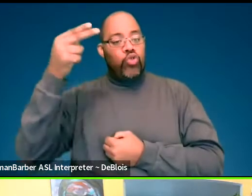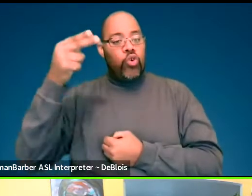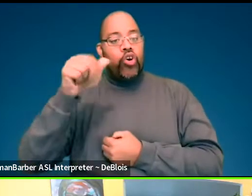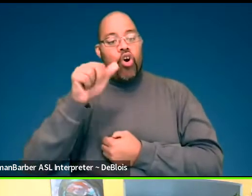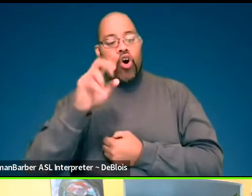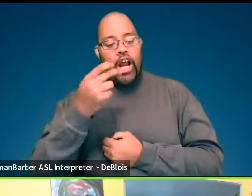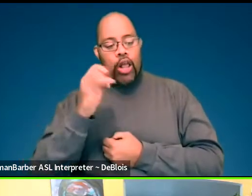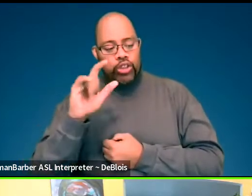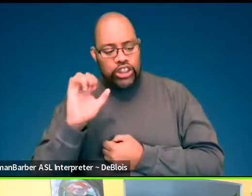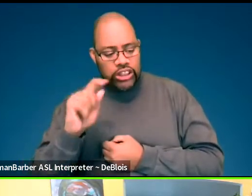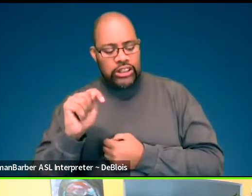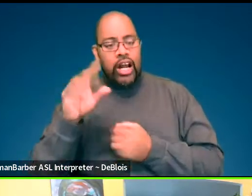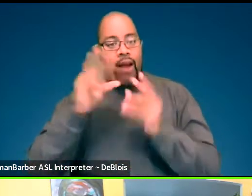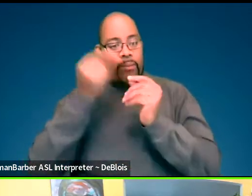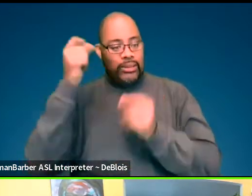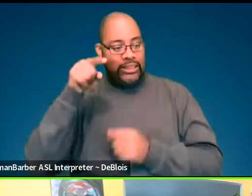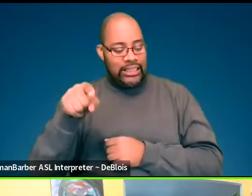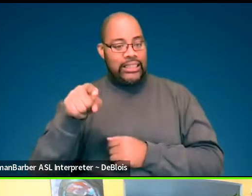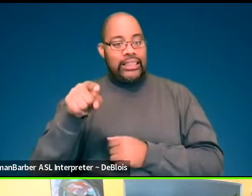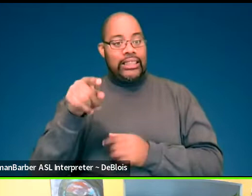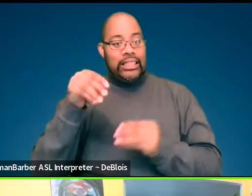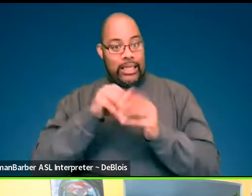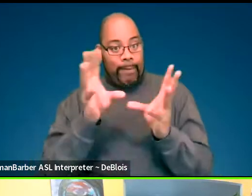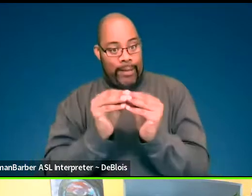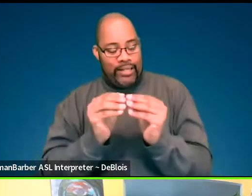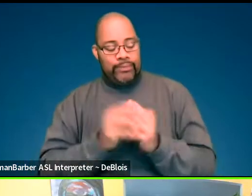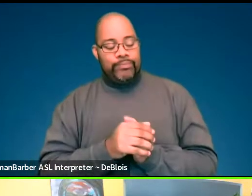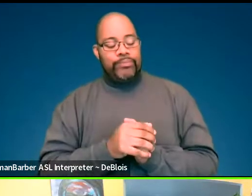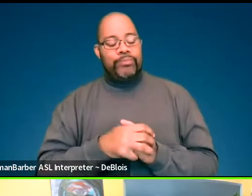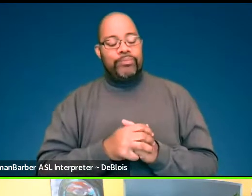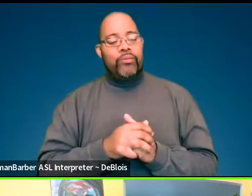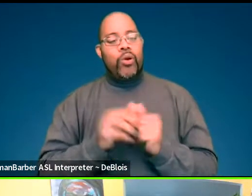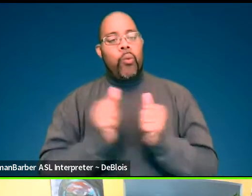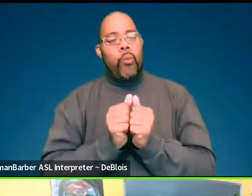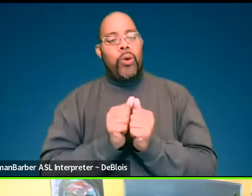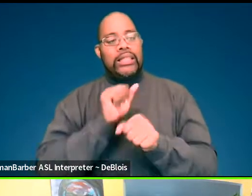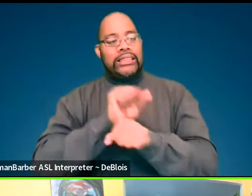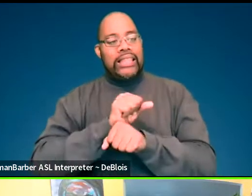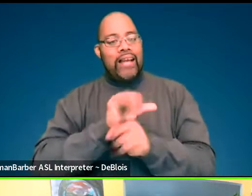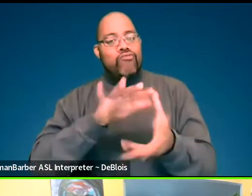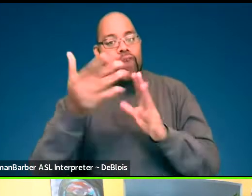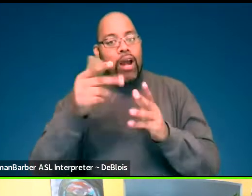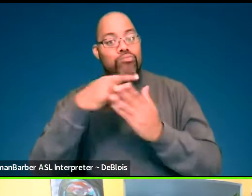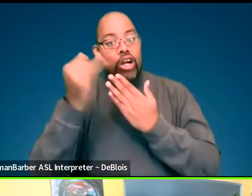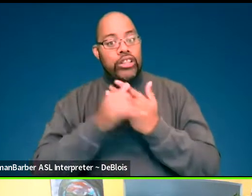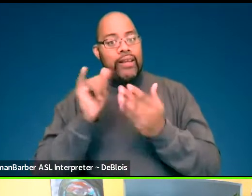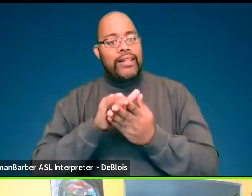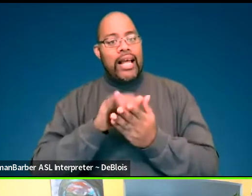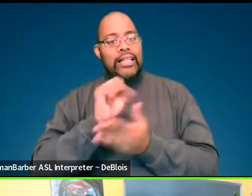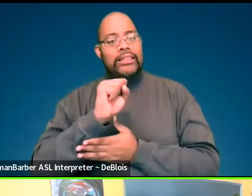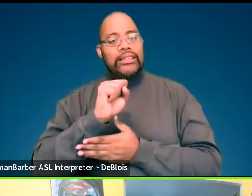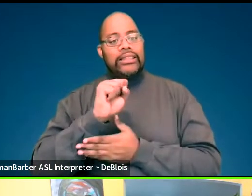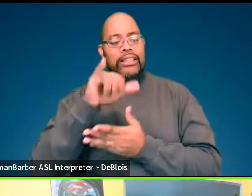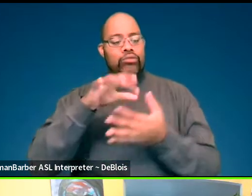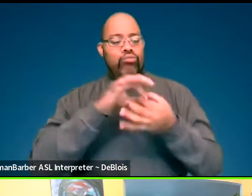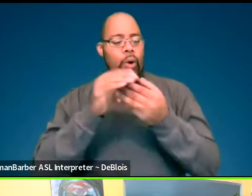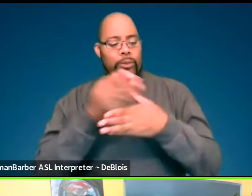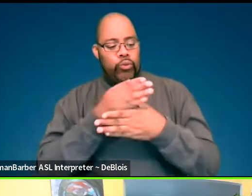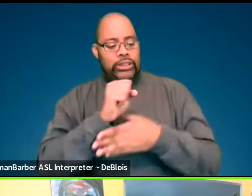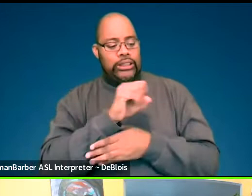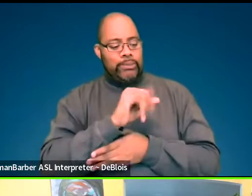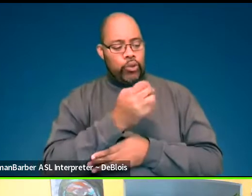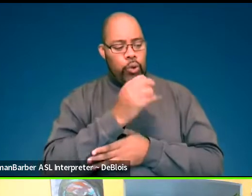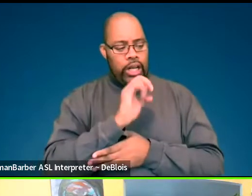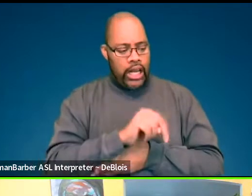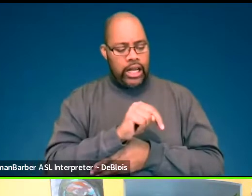Archaeology's conference, because he was in a meeting with the Slave Wrecks Project, which is the Smithsonian, which is a joint venture between the Smithsonian